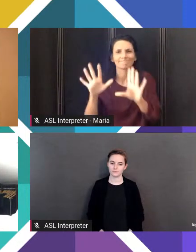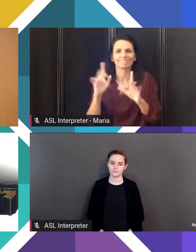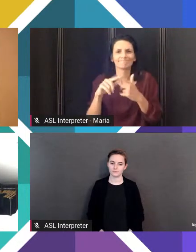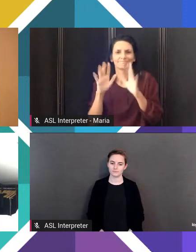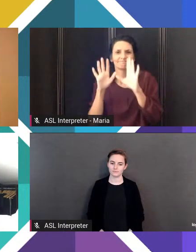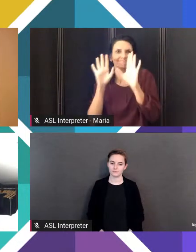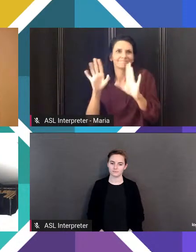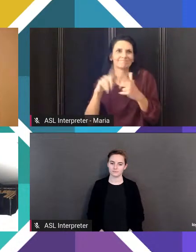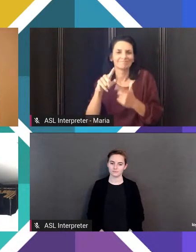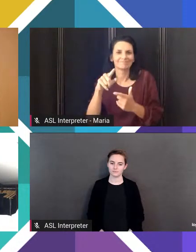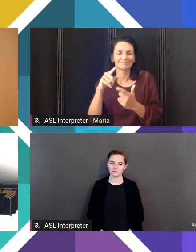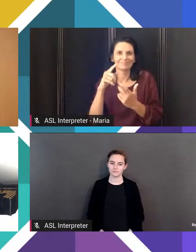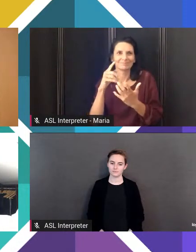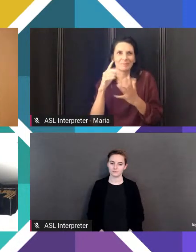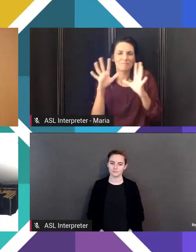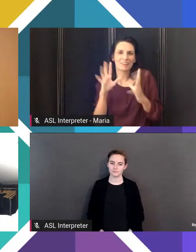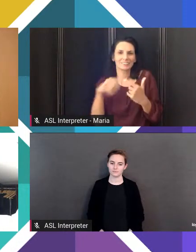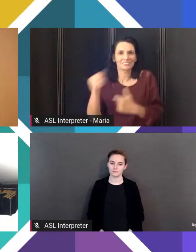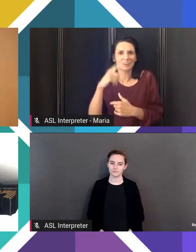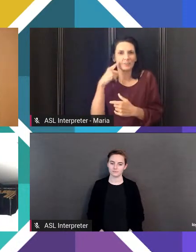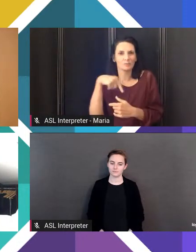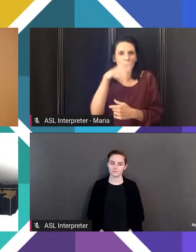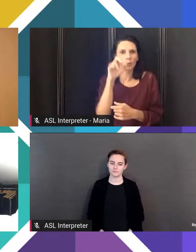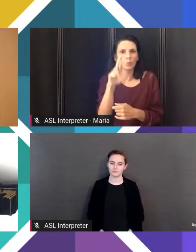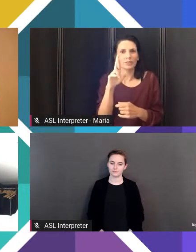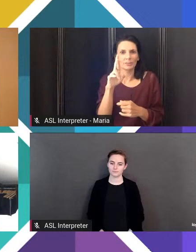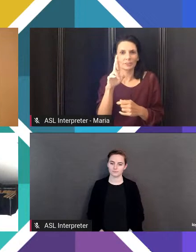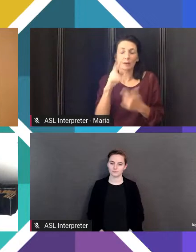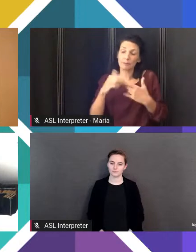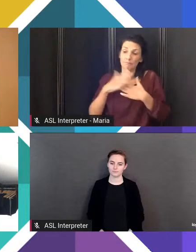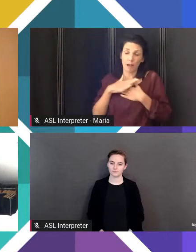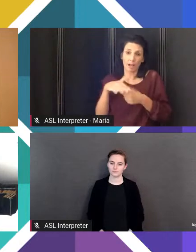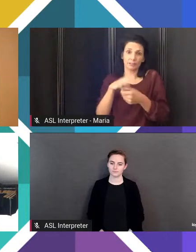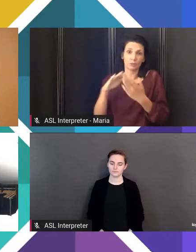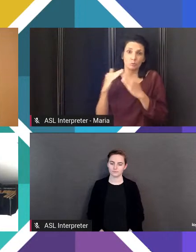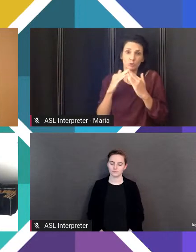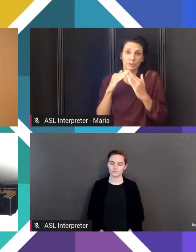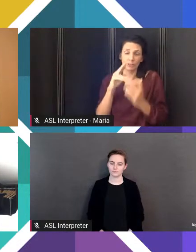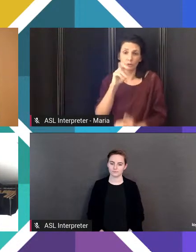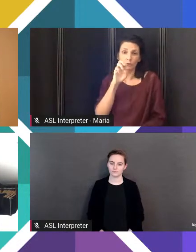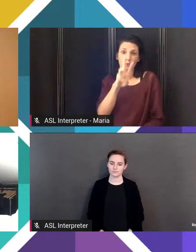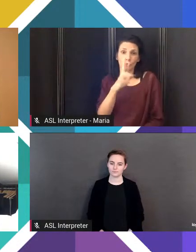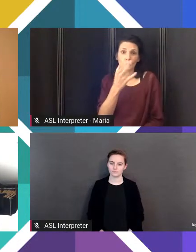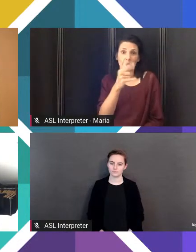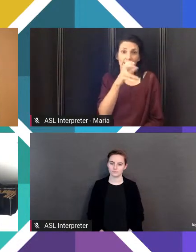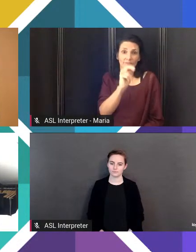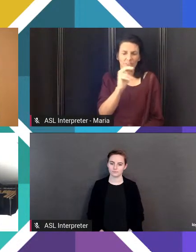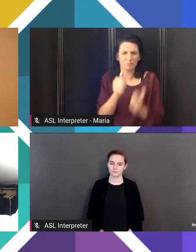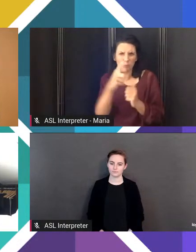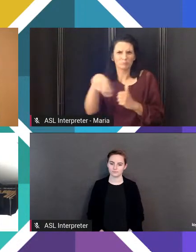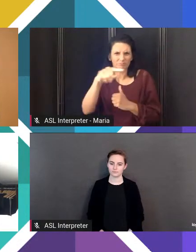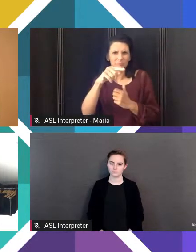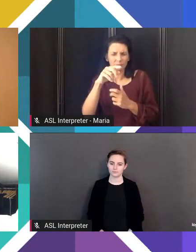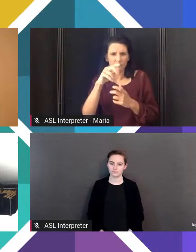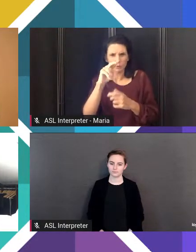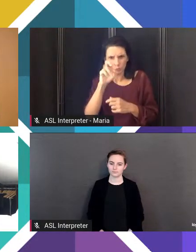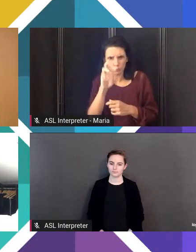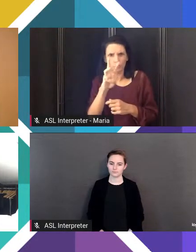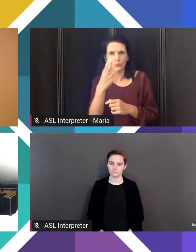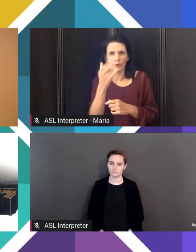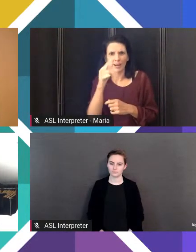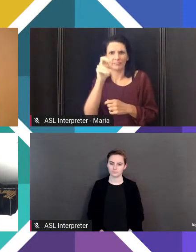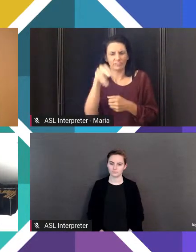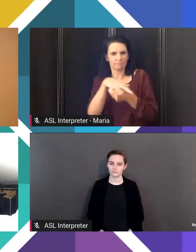businesses in my community is New Haven. I know all of your communities are New Haven and Greater New Haven.